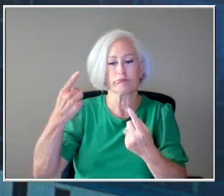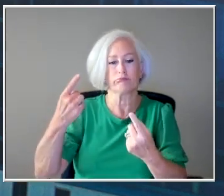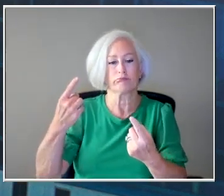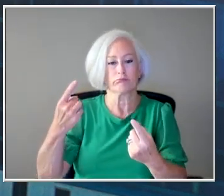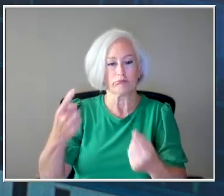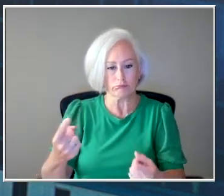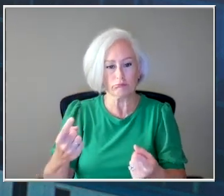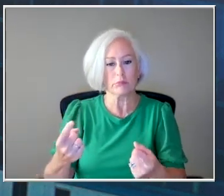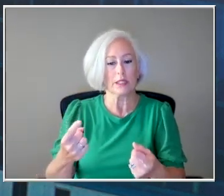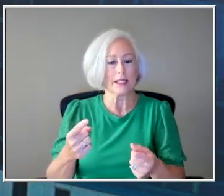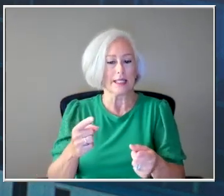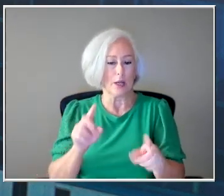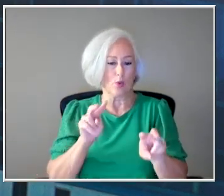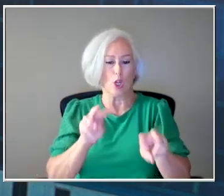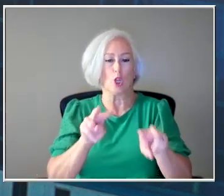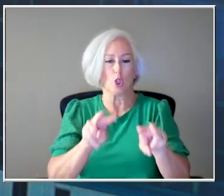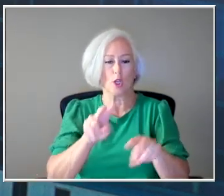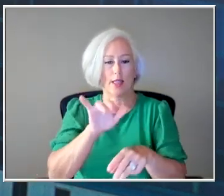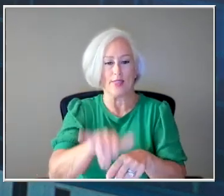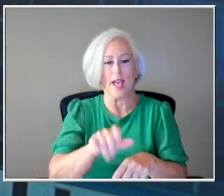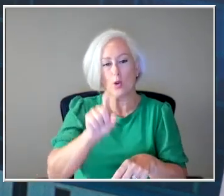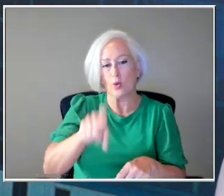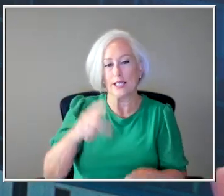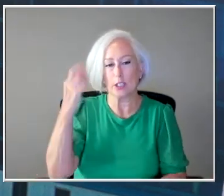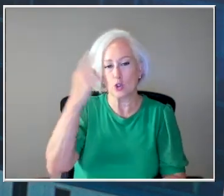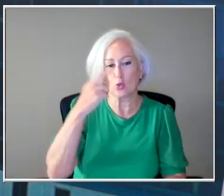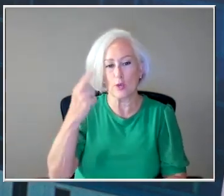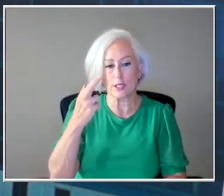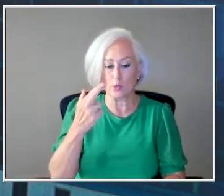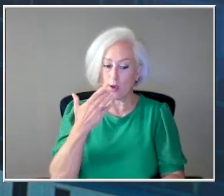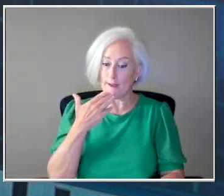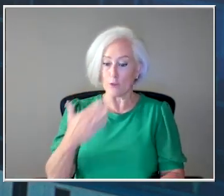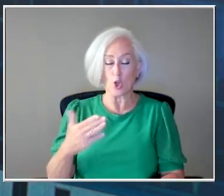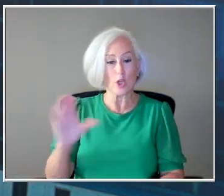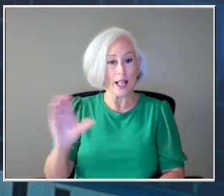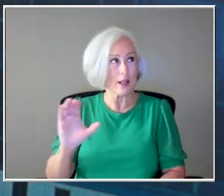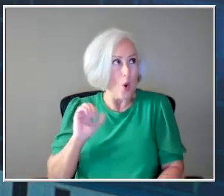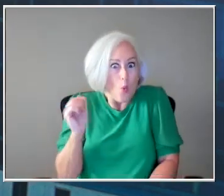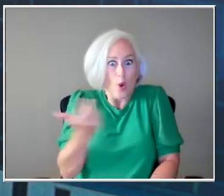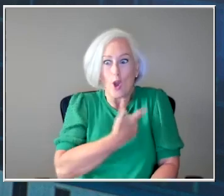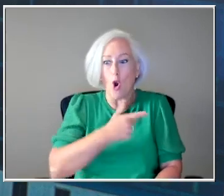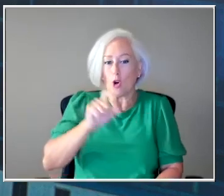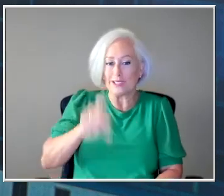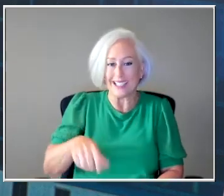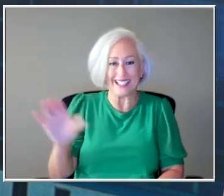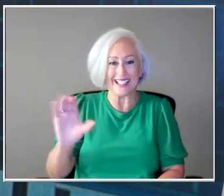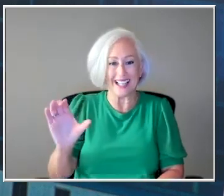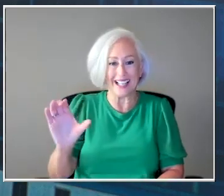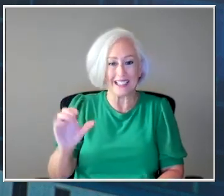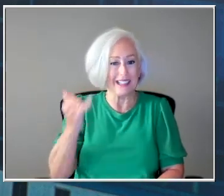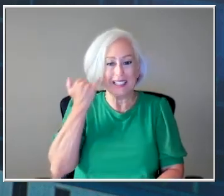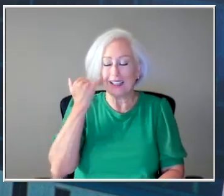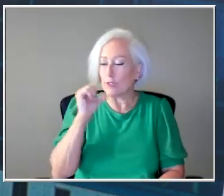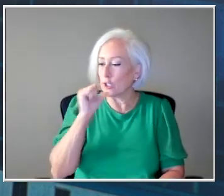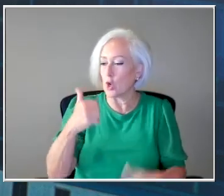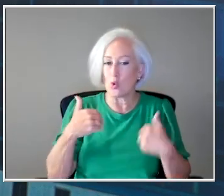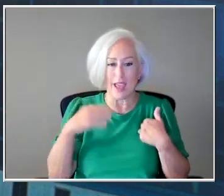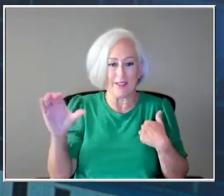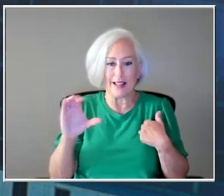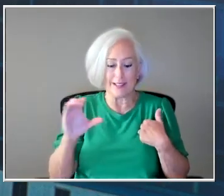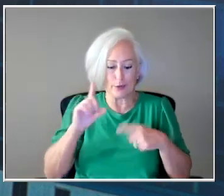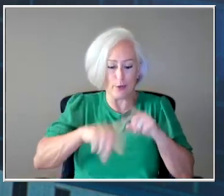back, that's the thing we got to realize is good cholesterol. We all need cholesterol. If we don't have cholesterol in the system, we're not going to survive. It's a